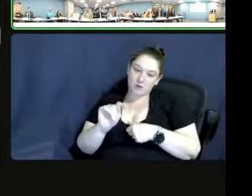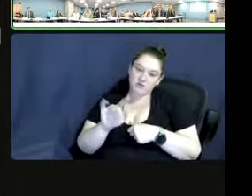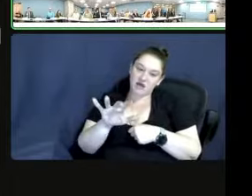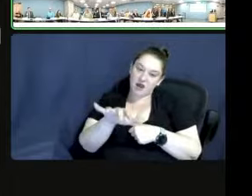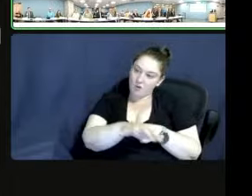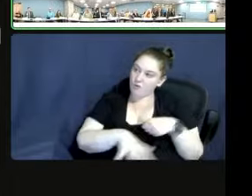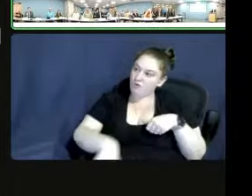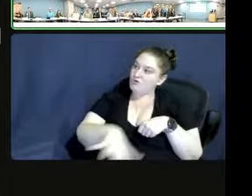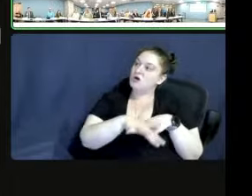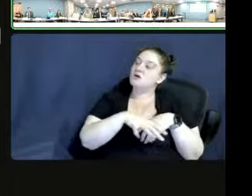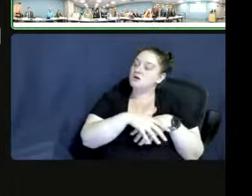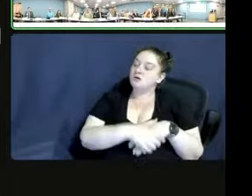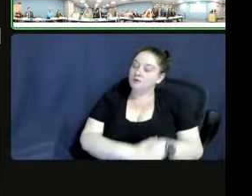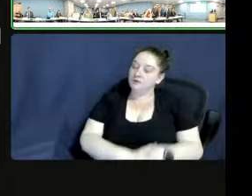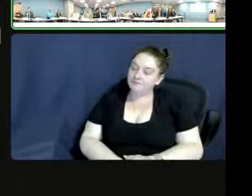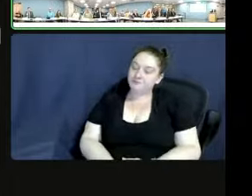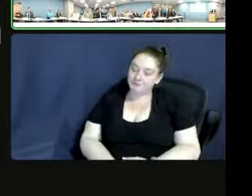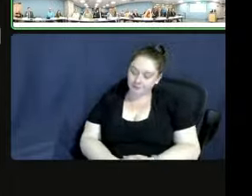share.